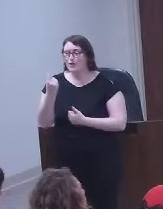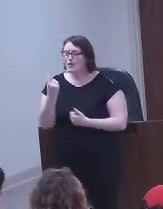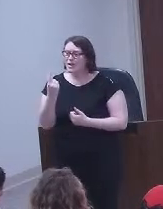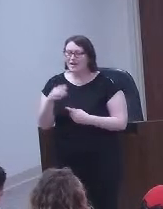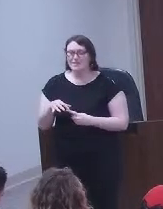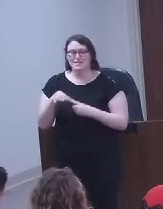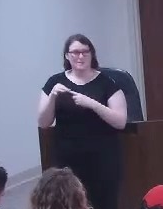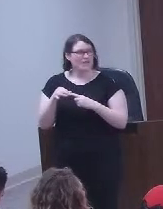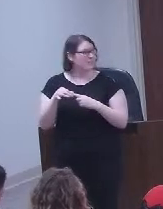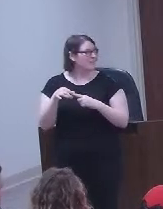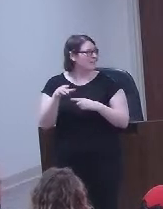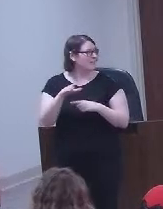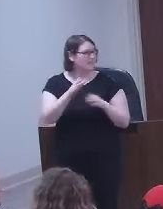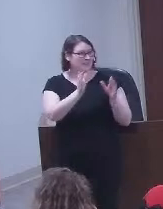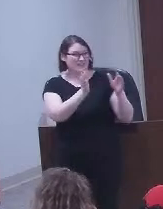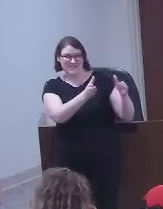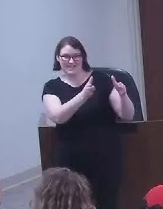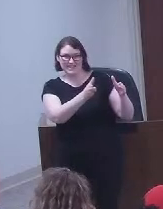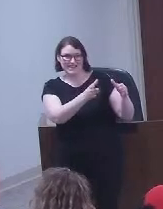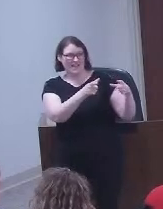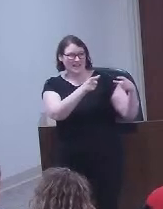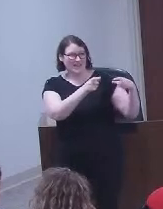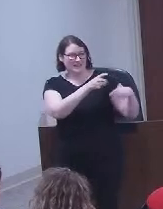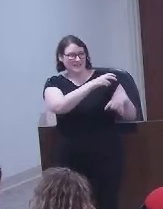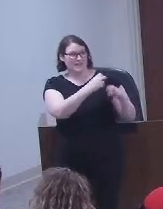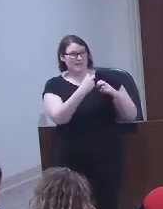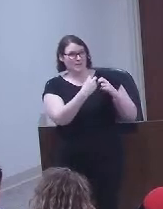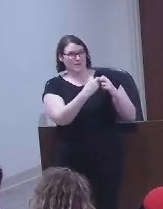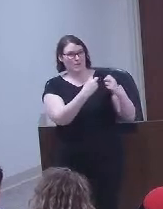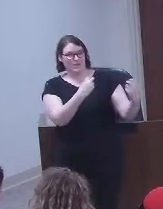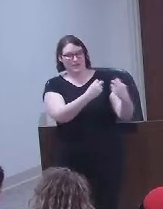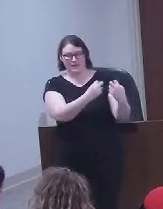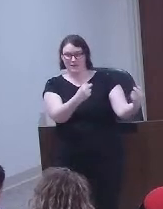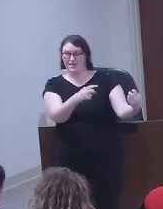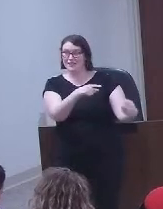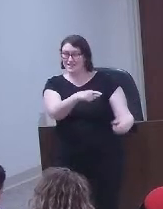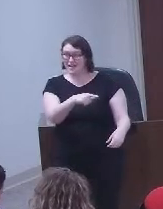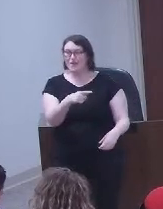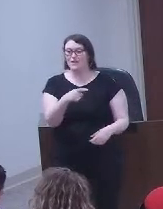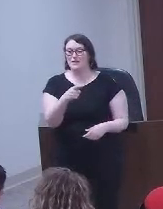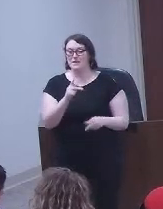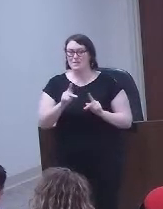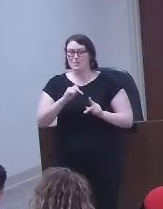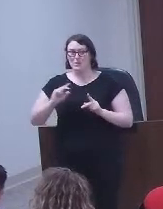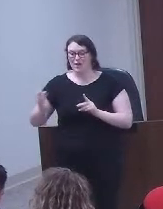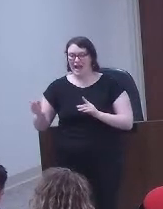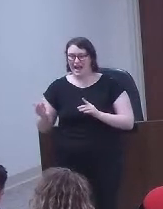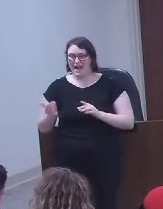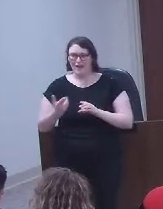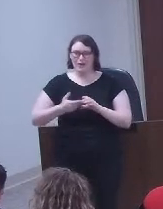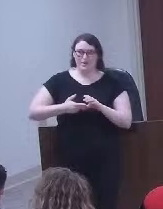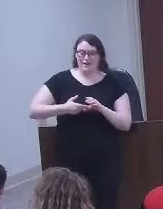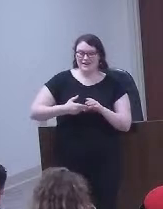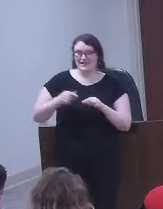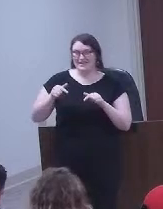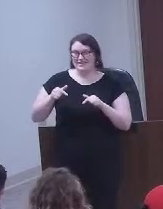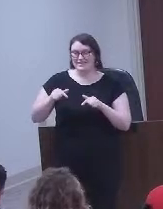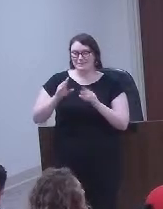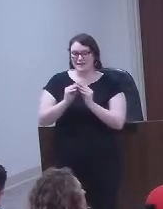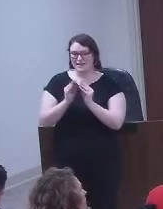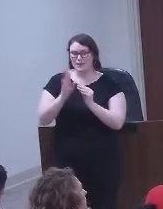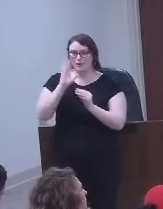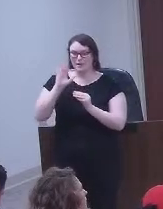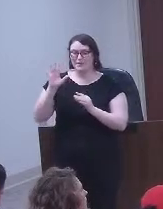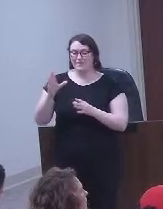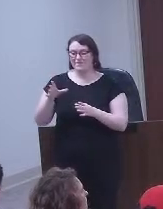side of the room. This is the cohort. These are the Commission on Women and Girls members that we're swearing in tonight. We're so grateful that you're here. Thank you also to all the